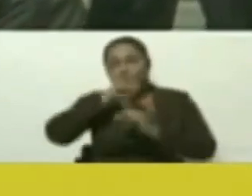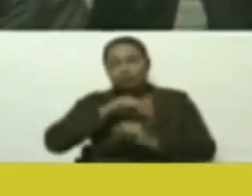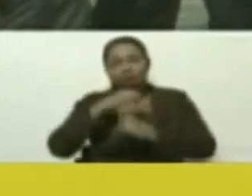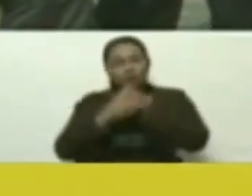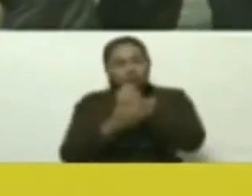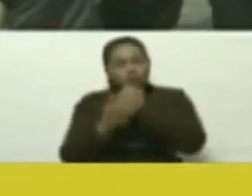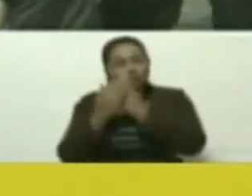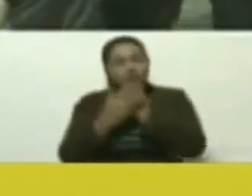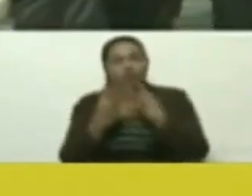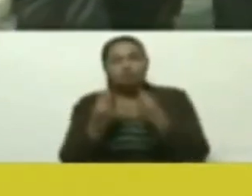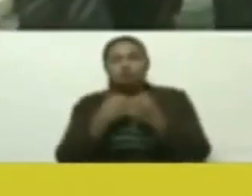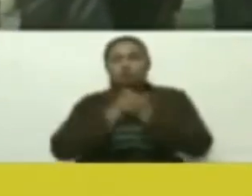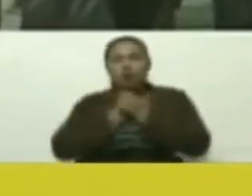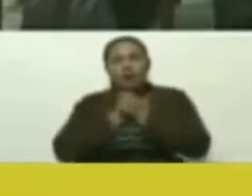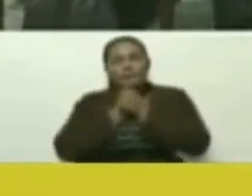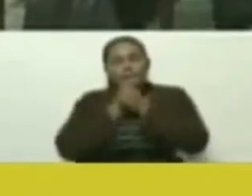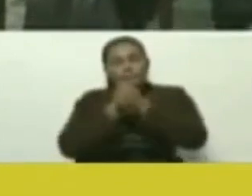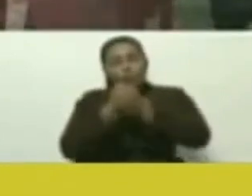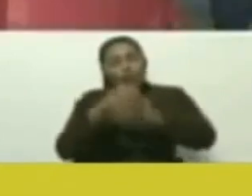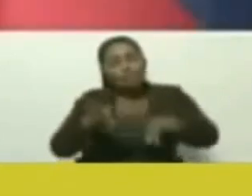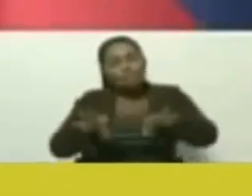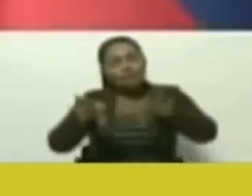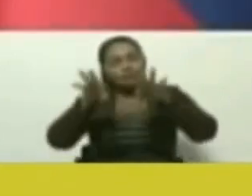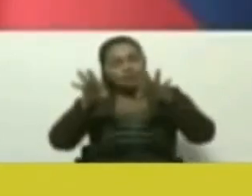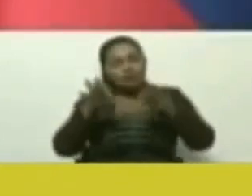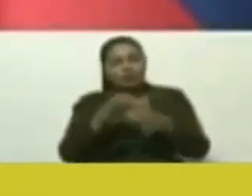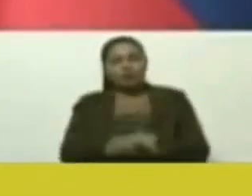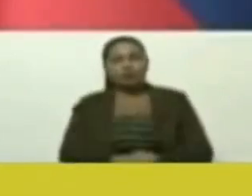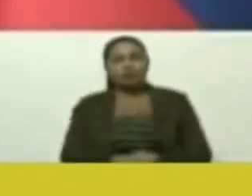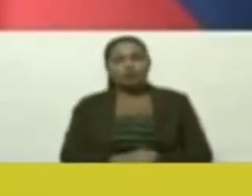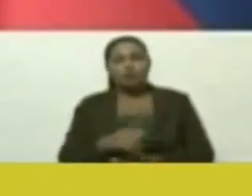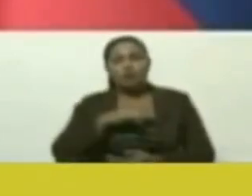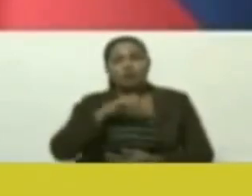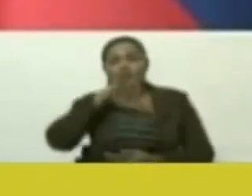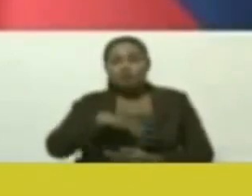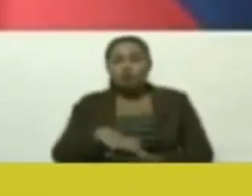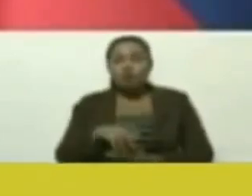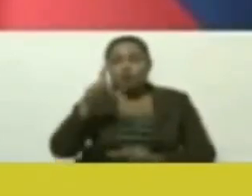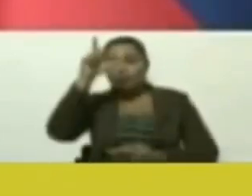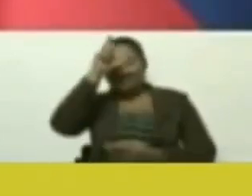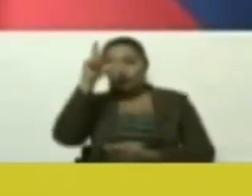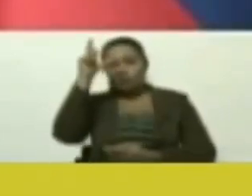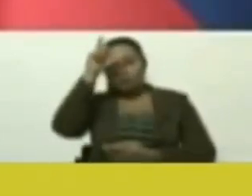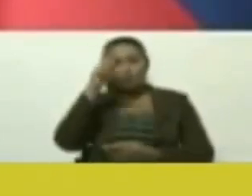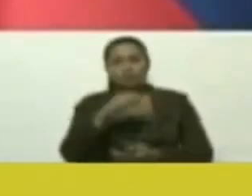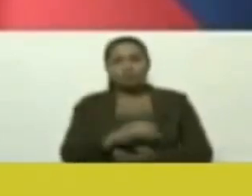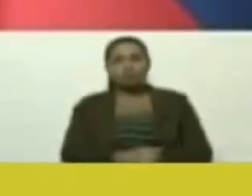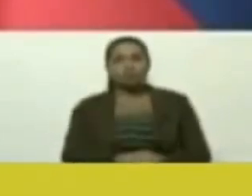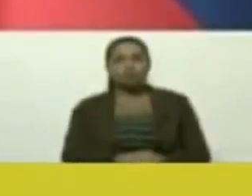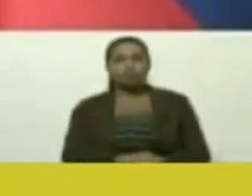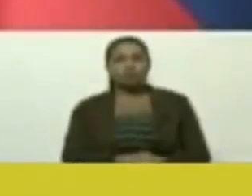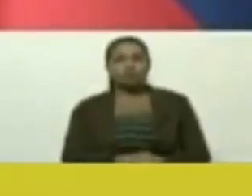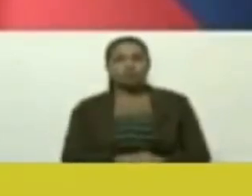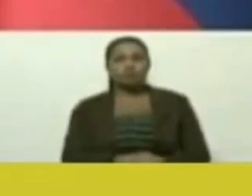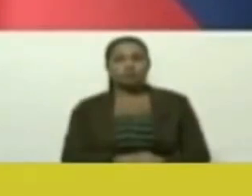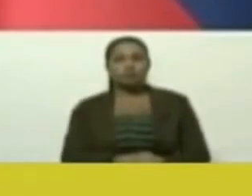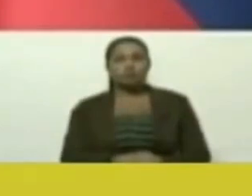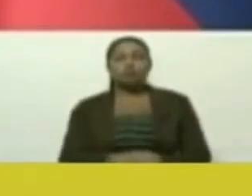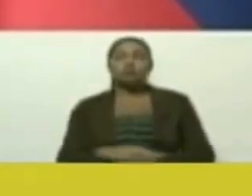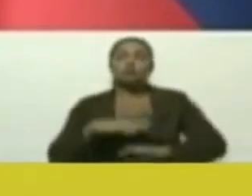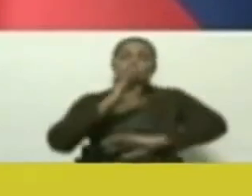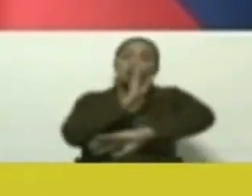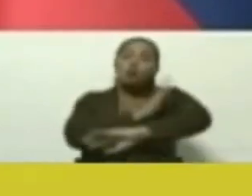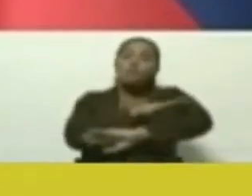In Venezuela, we are highly appreciated for Turkey history and